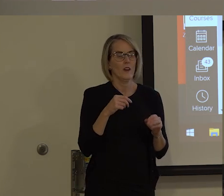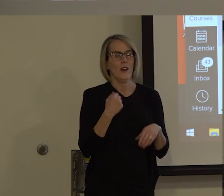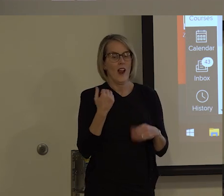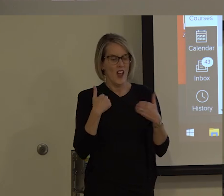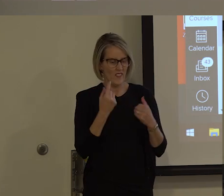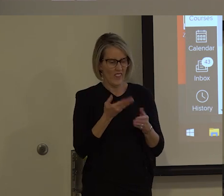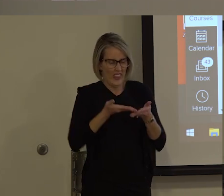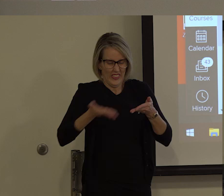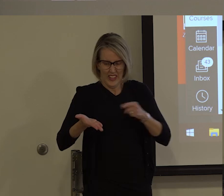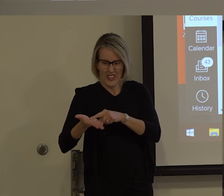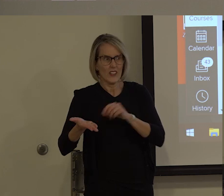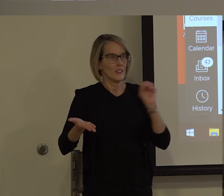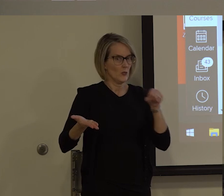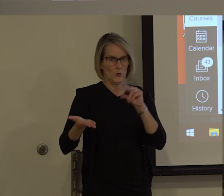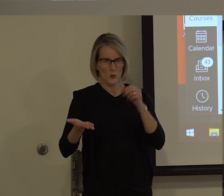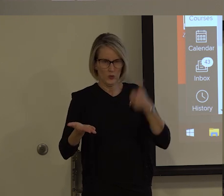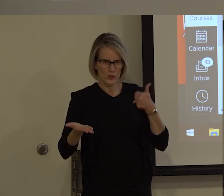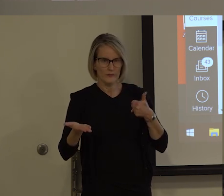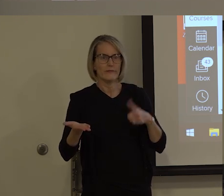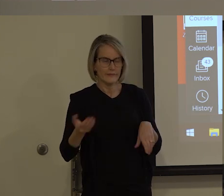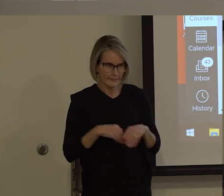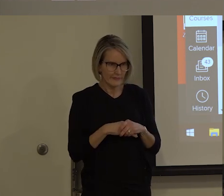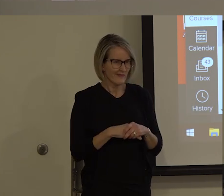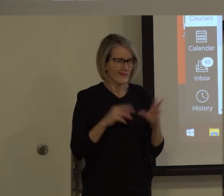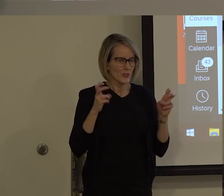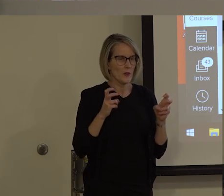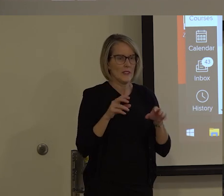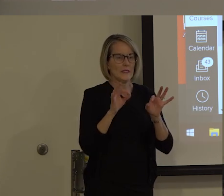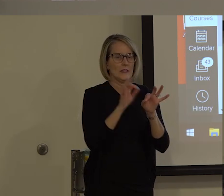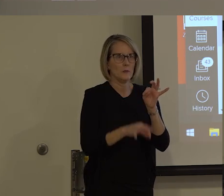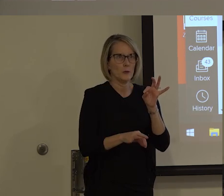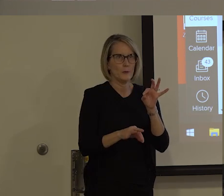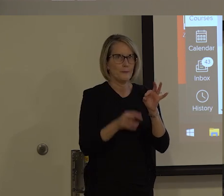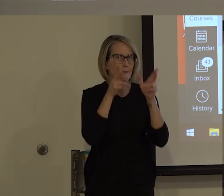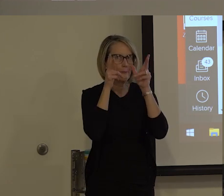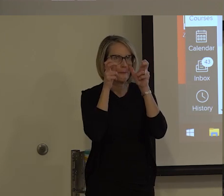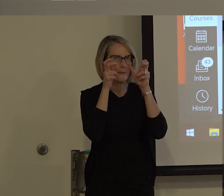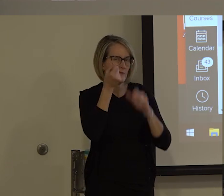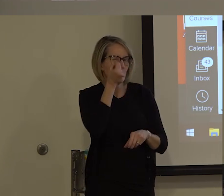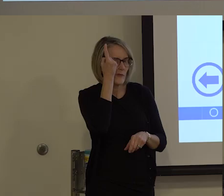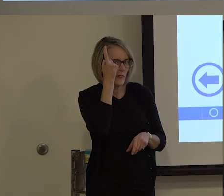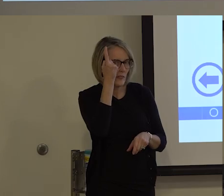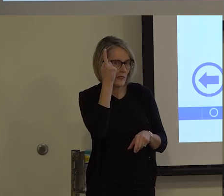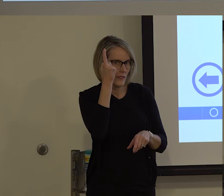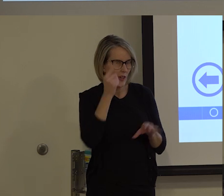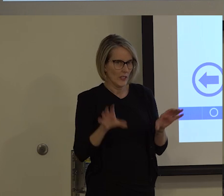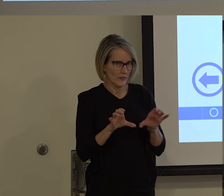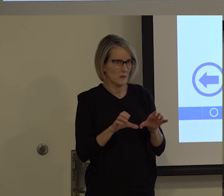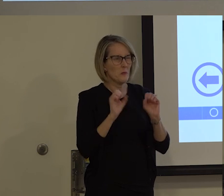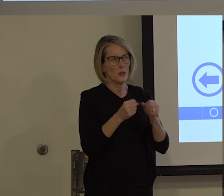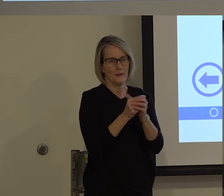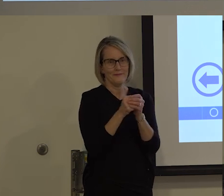within the image. So a very basic input activity to recognize these words that they've just learned. And again, you can expand